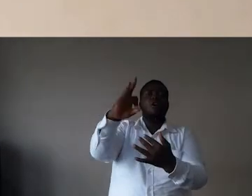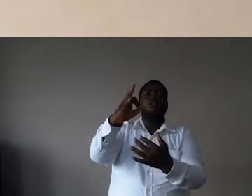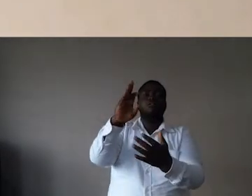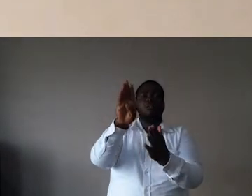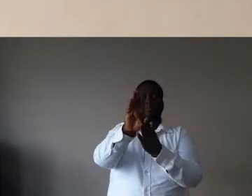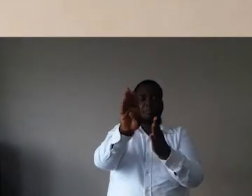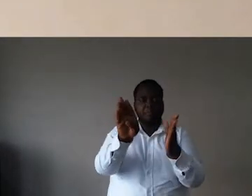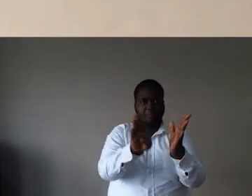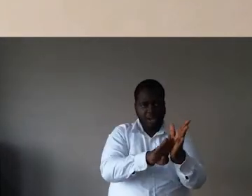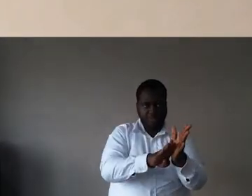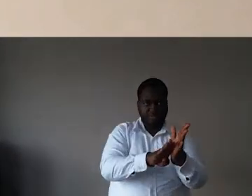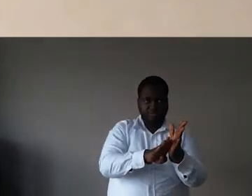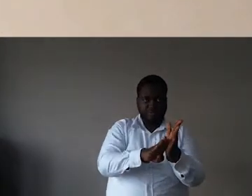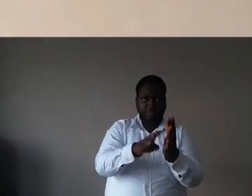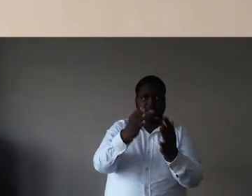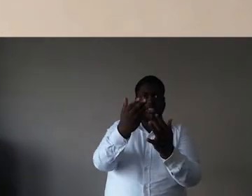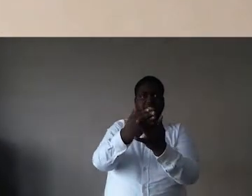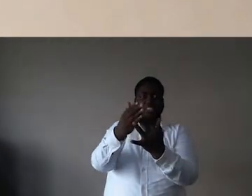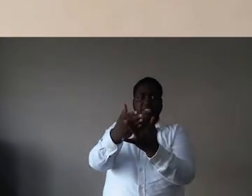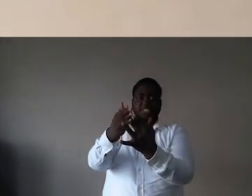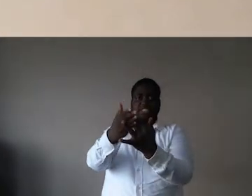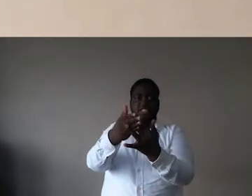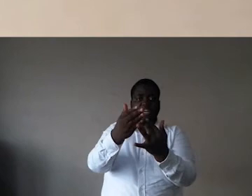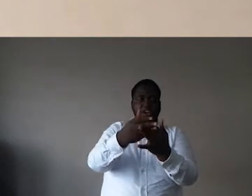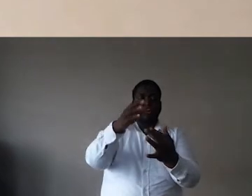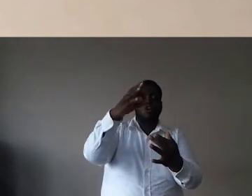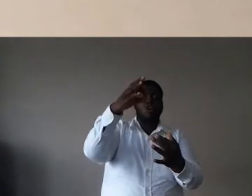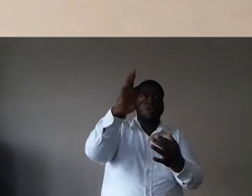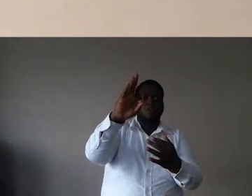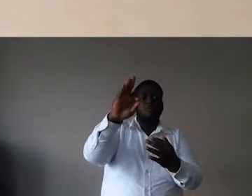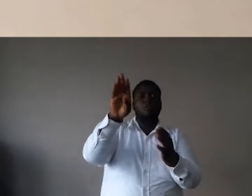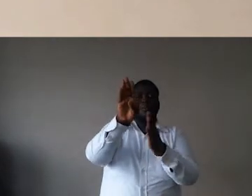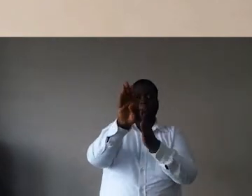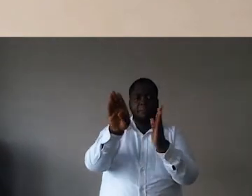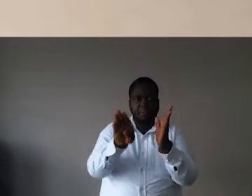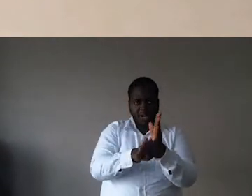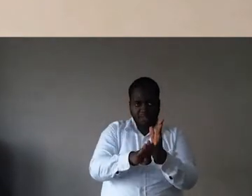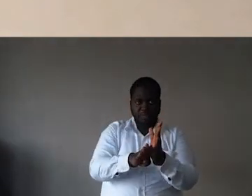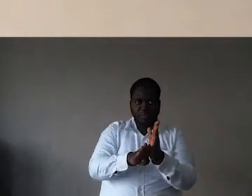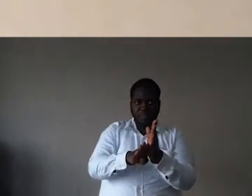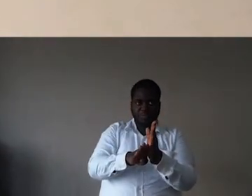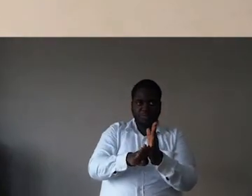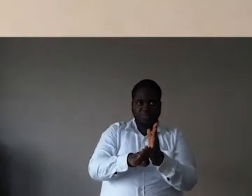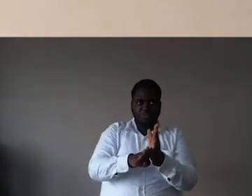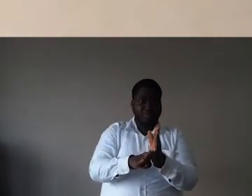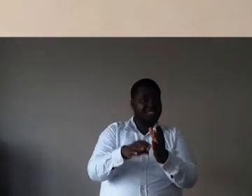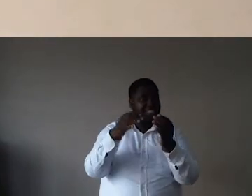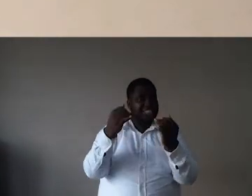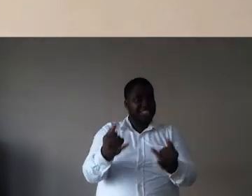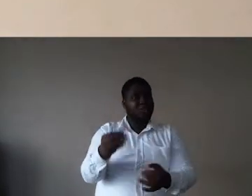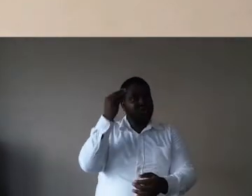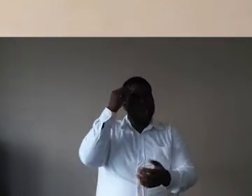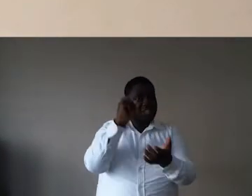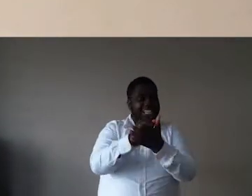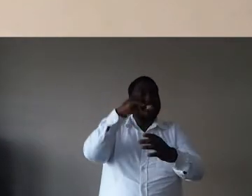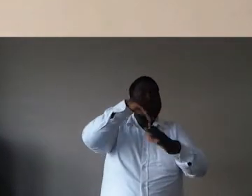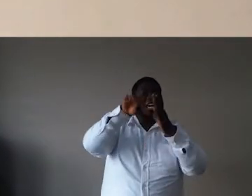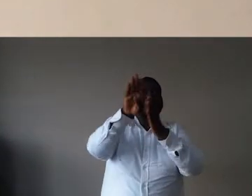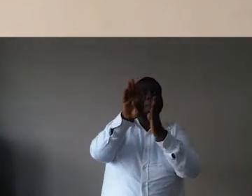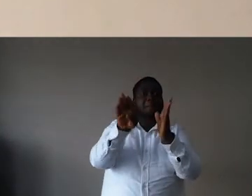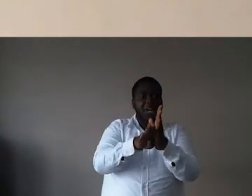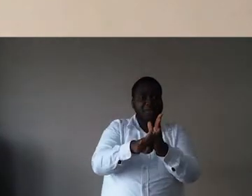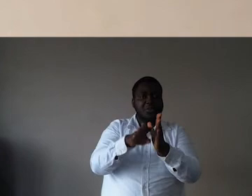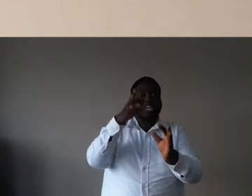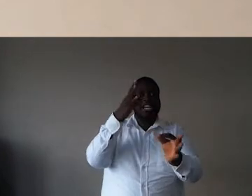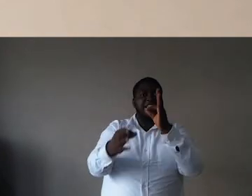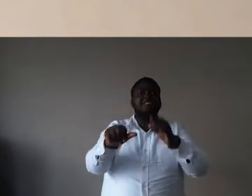today, this is what we have for us. In 1 Peter 4, verse number 11, the Apostle Peter made this statement. If